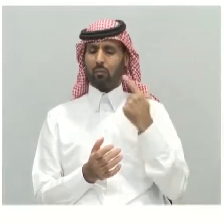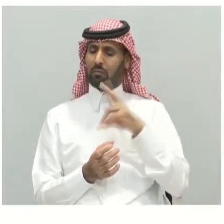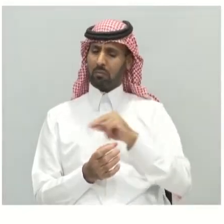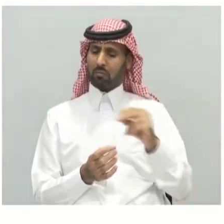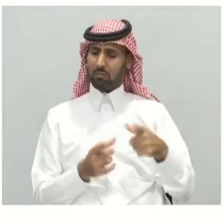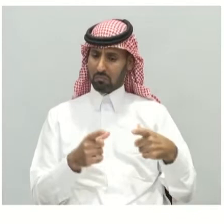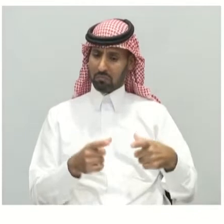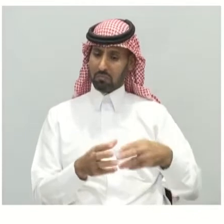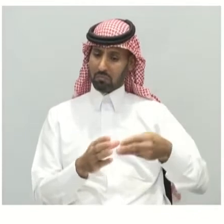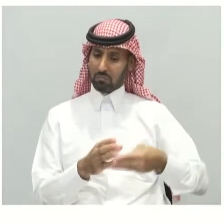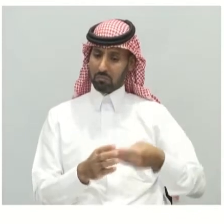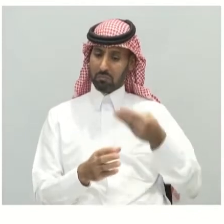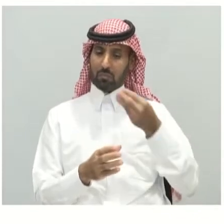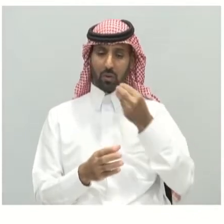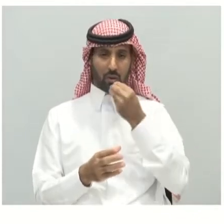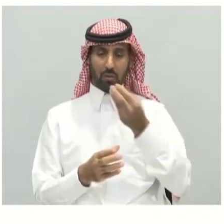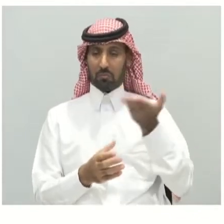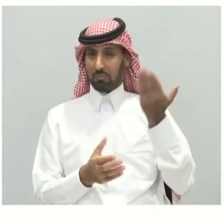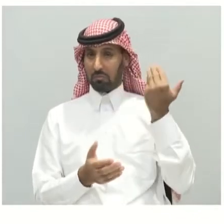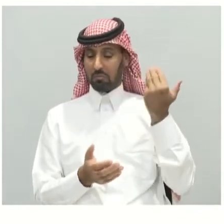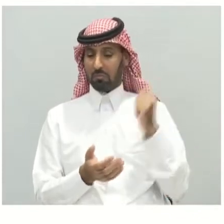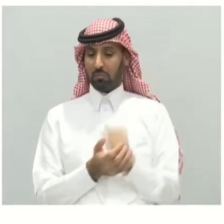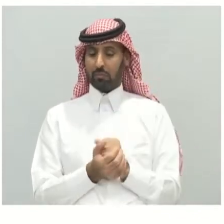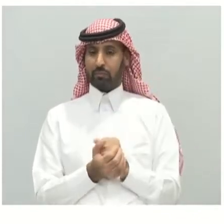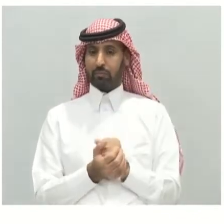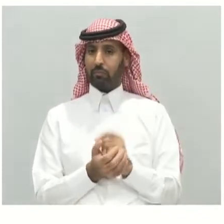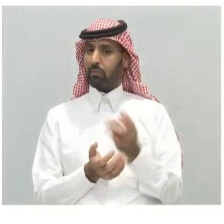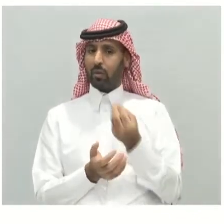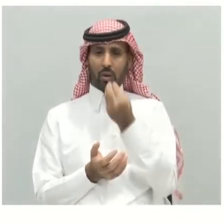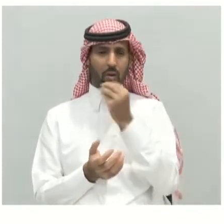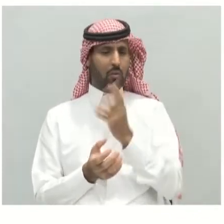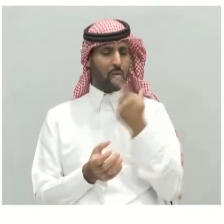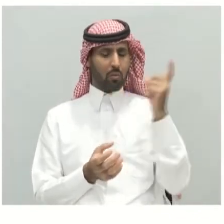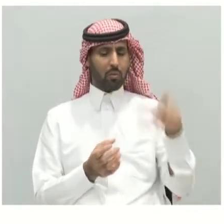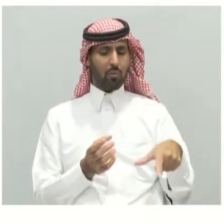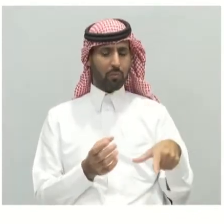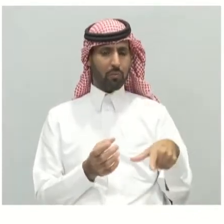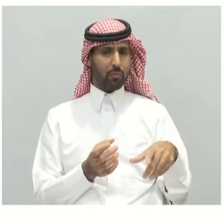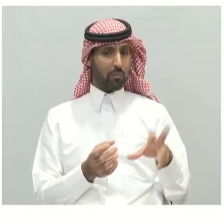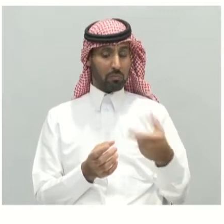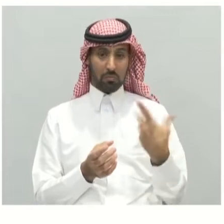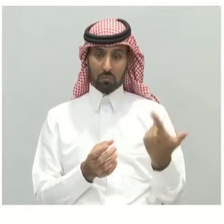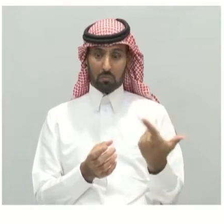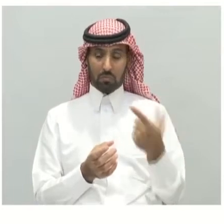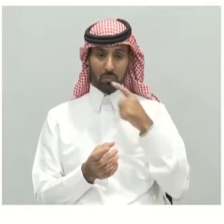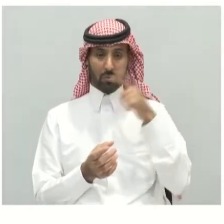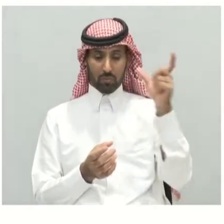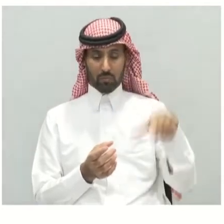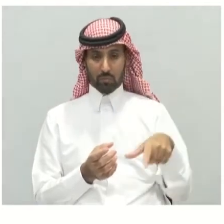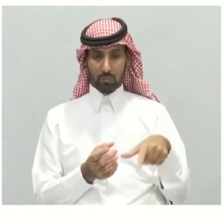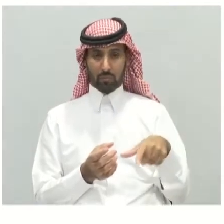The cake was eaten. Who ate the cake? Do you know who ate the cake?